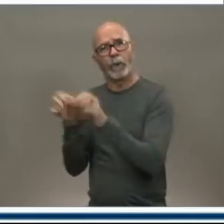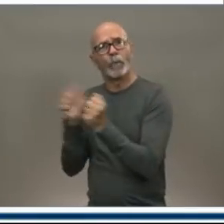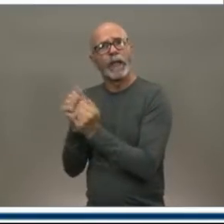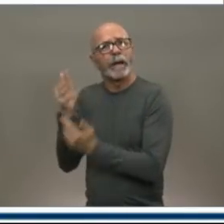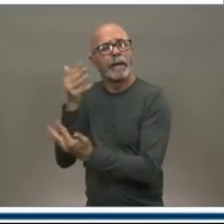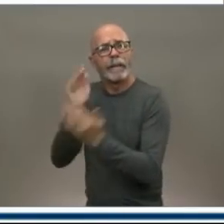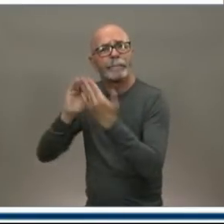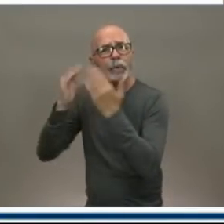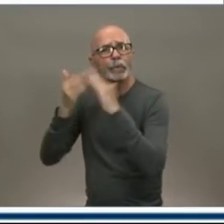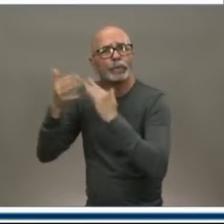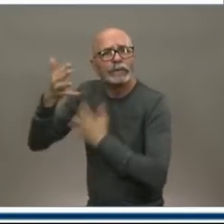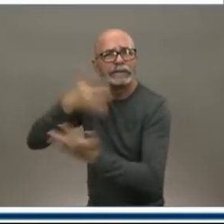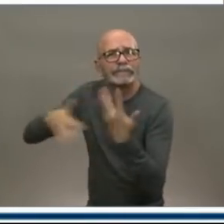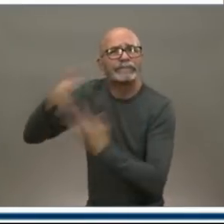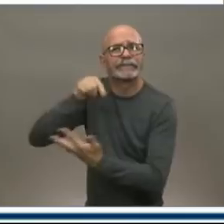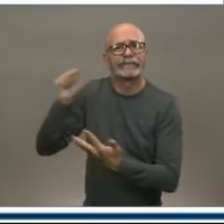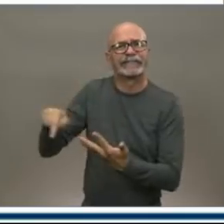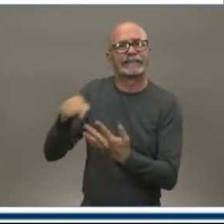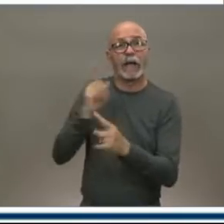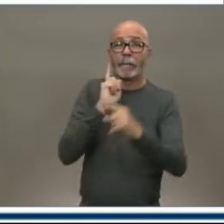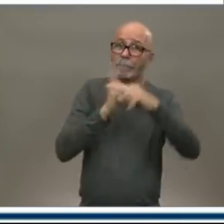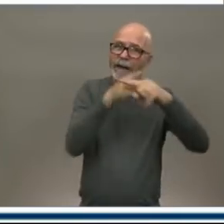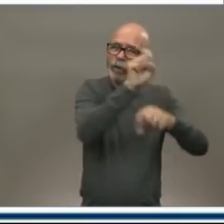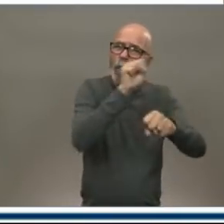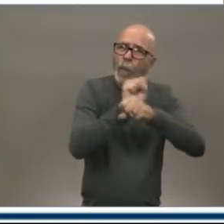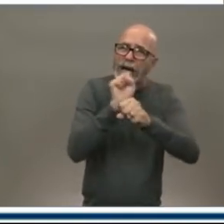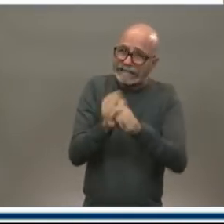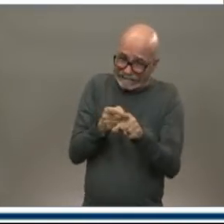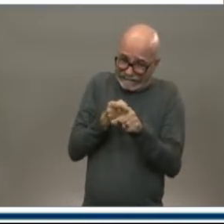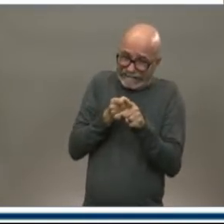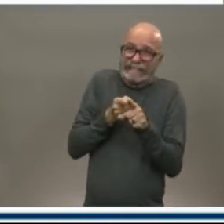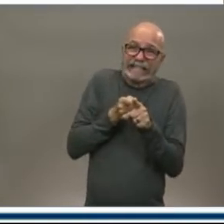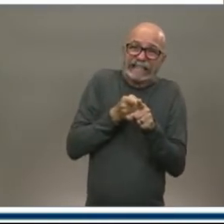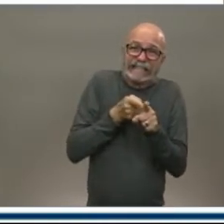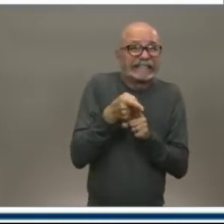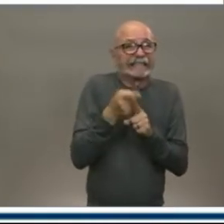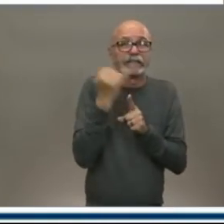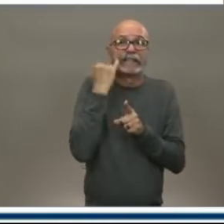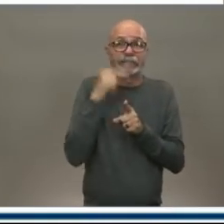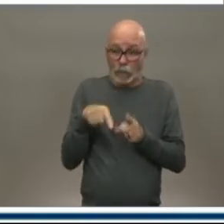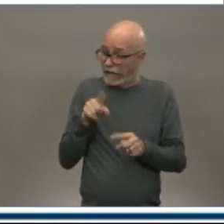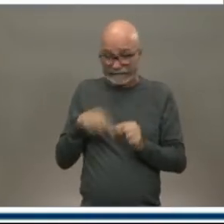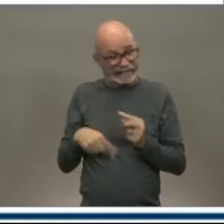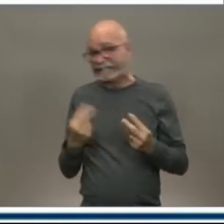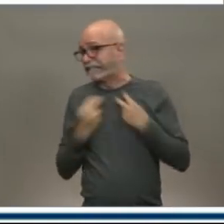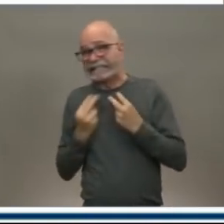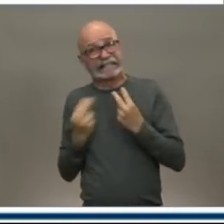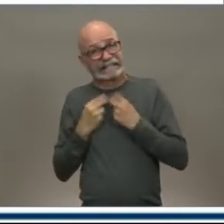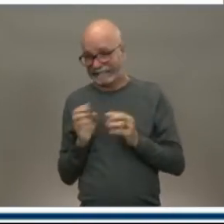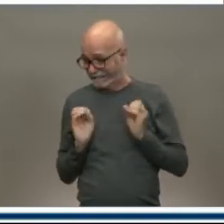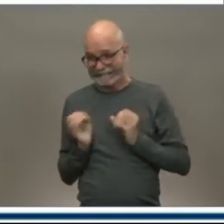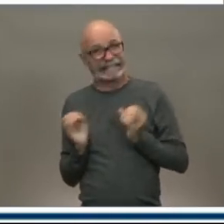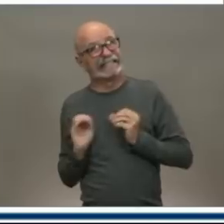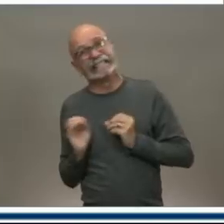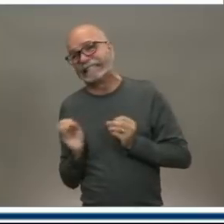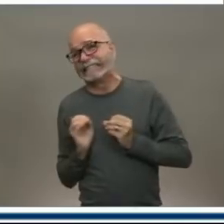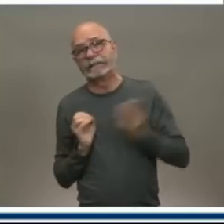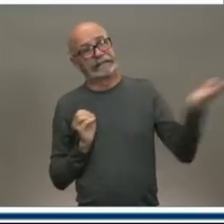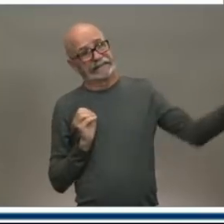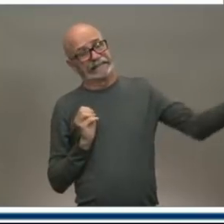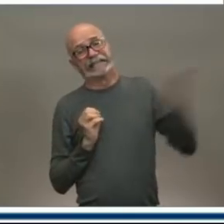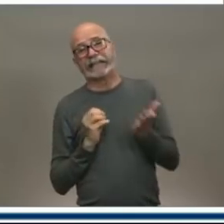specialized workers who can come in if the work can't be done by somebody within the Atlantic bubble. And then we have, compassionate reasons. We